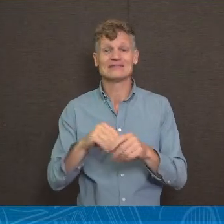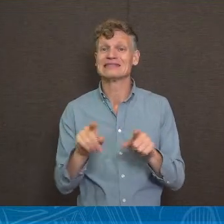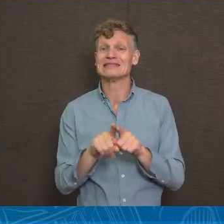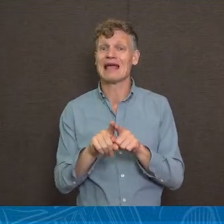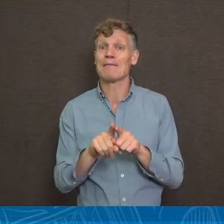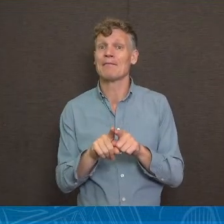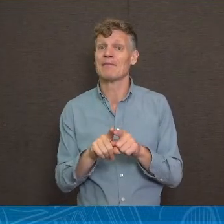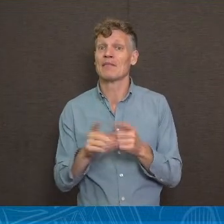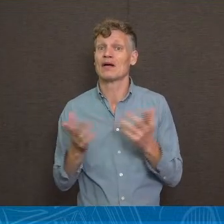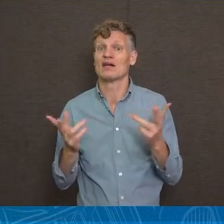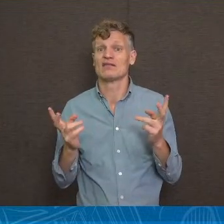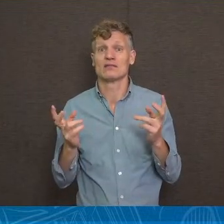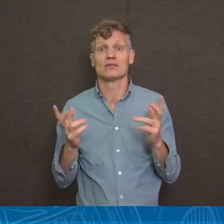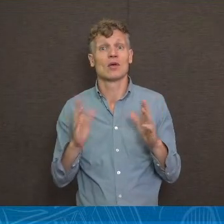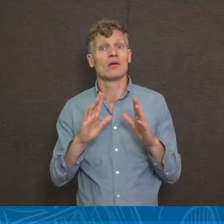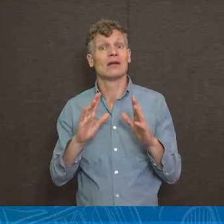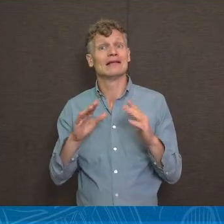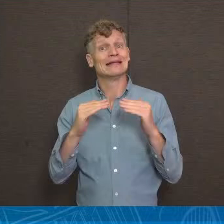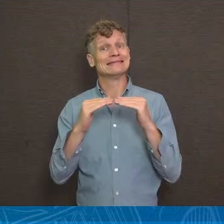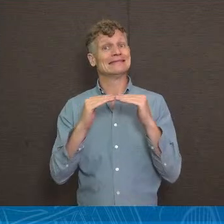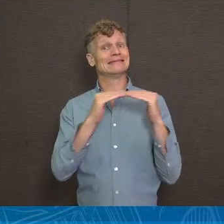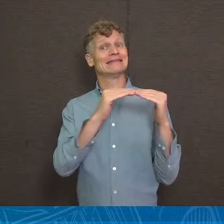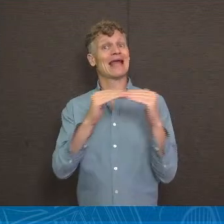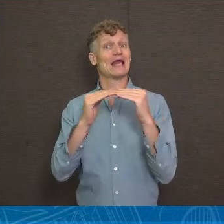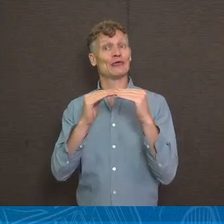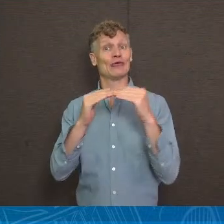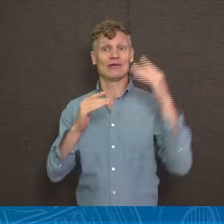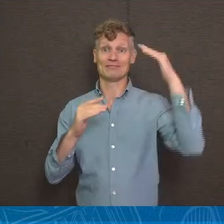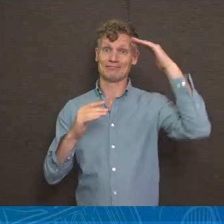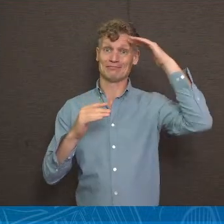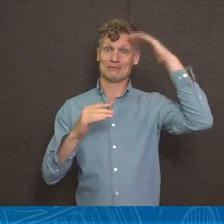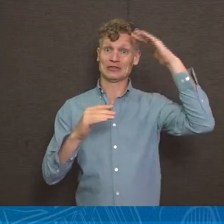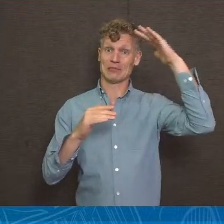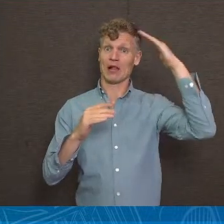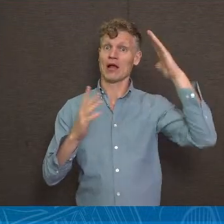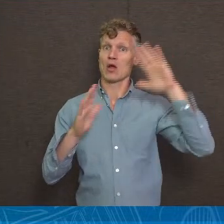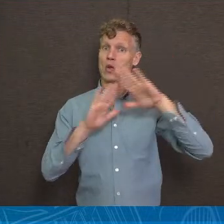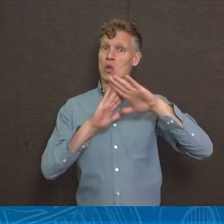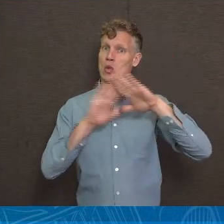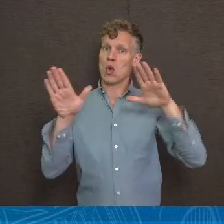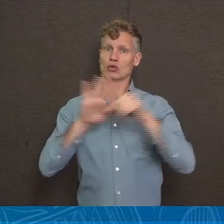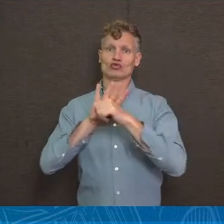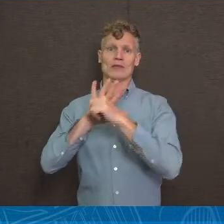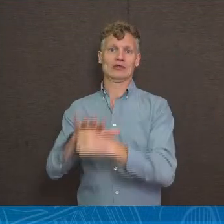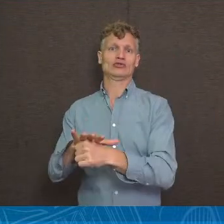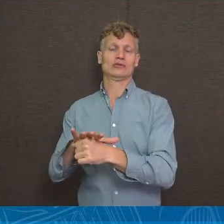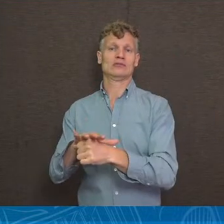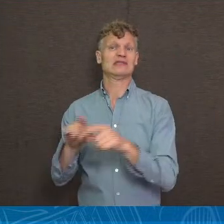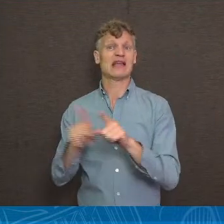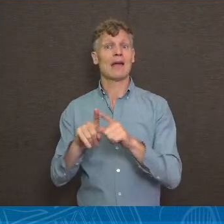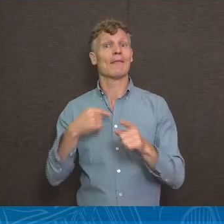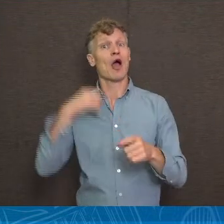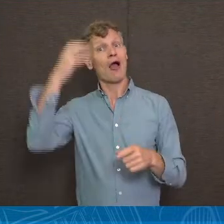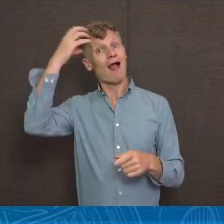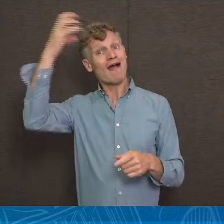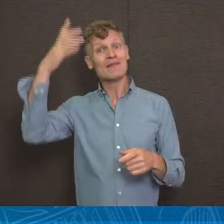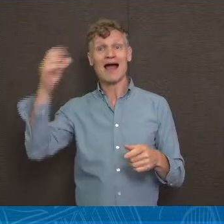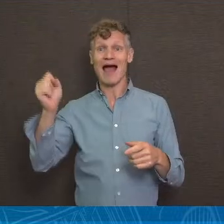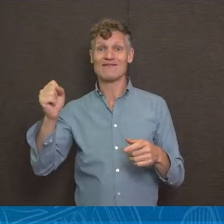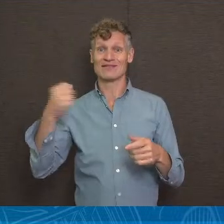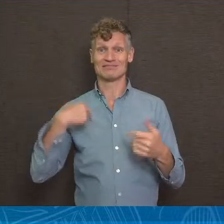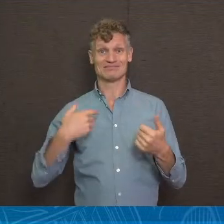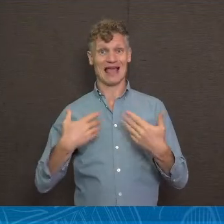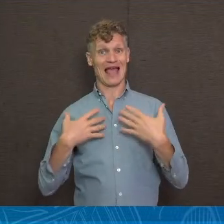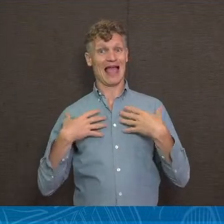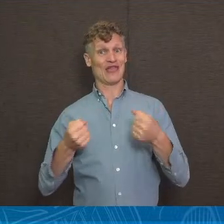So the standard of non-discrimination, making sure that public health programs don't